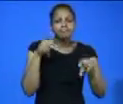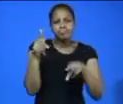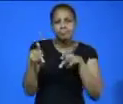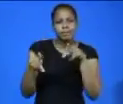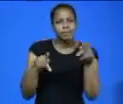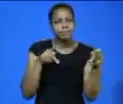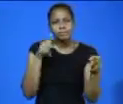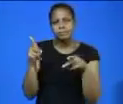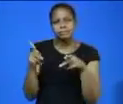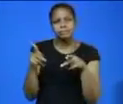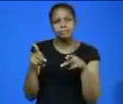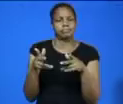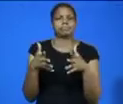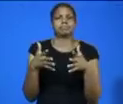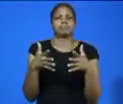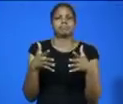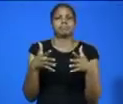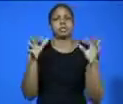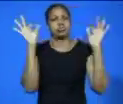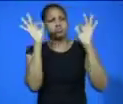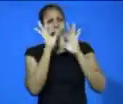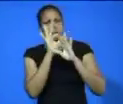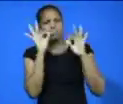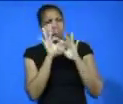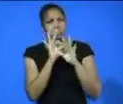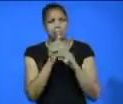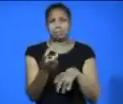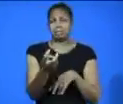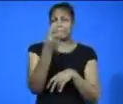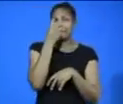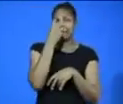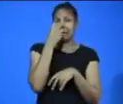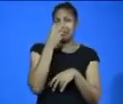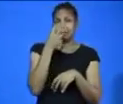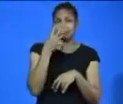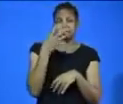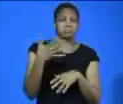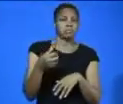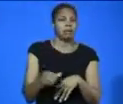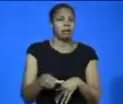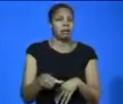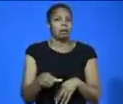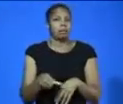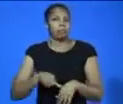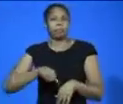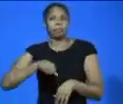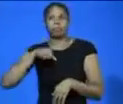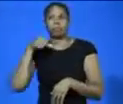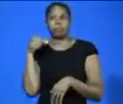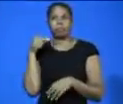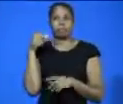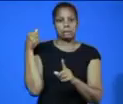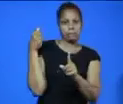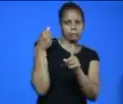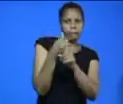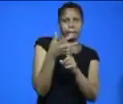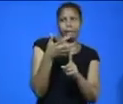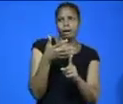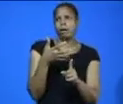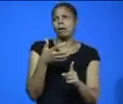misguided, unfettered, blind ambition and its impact.